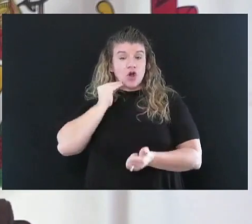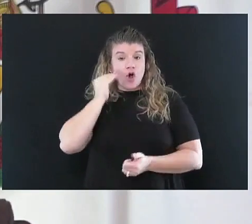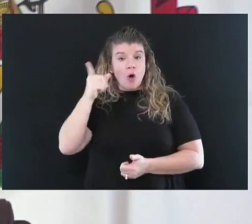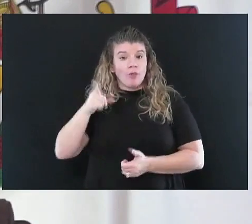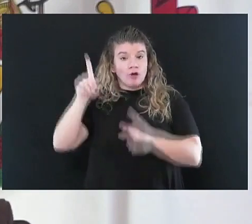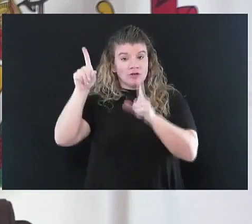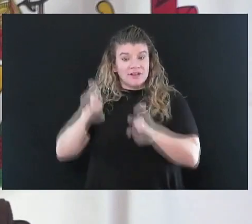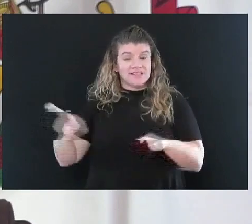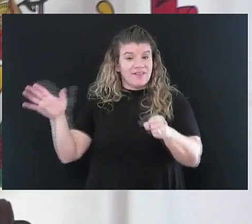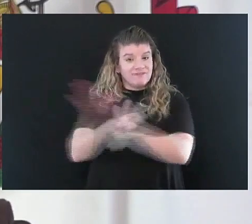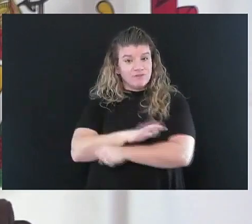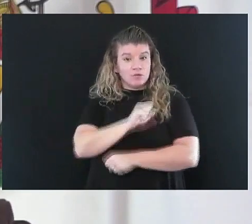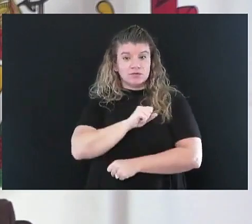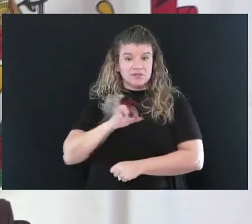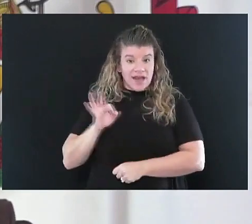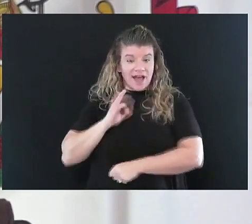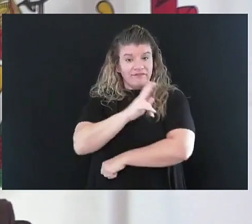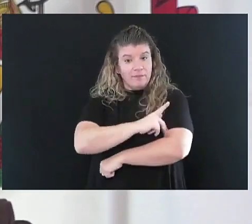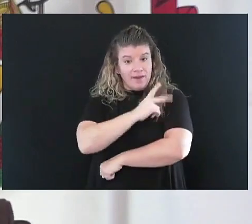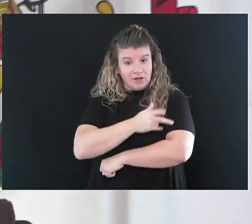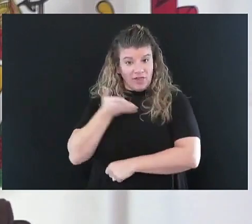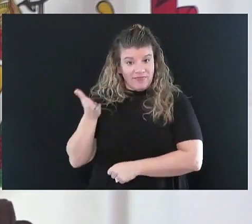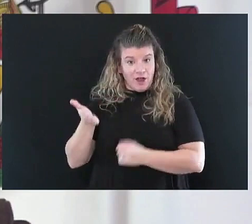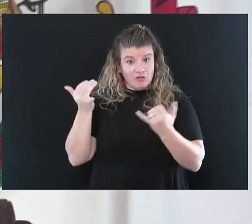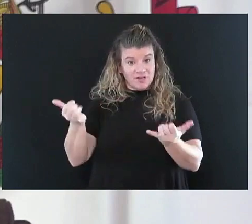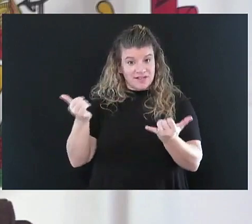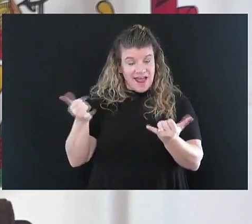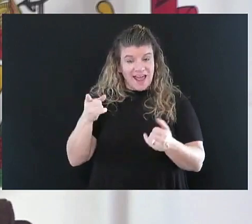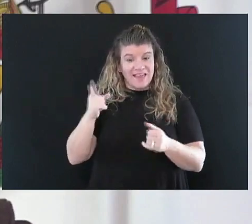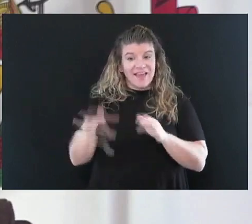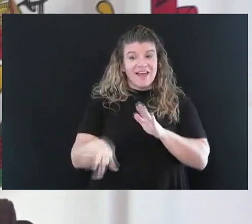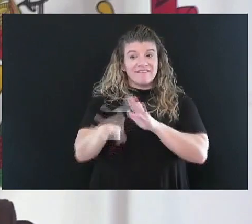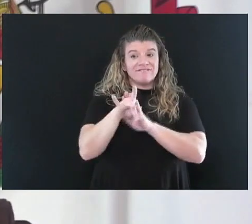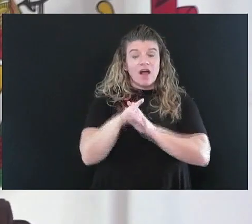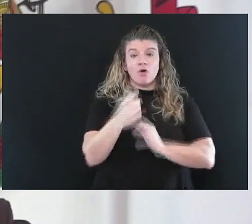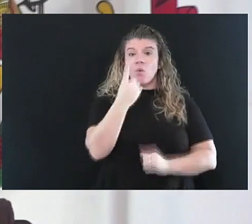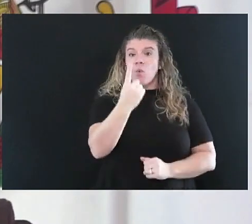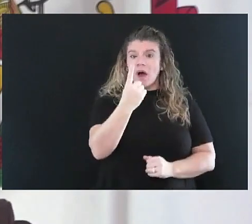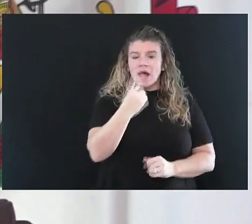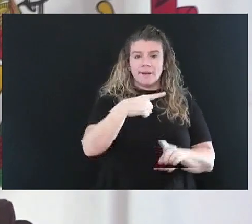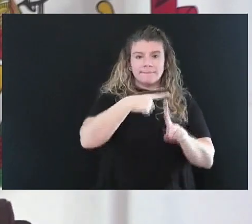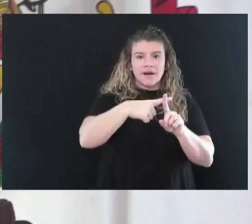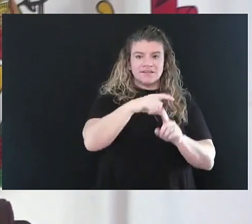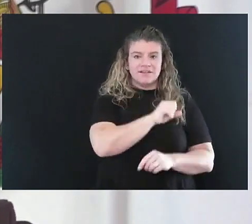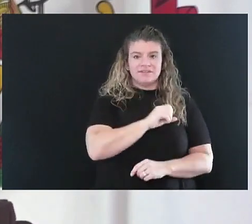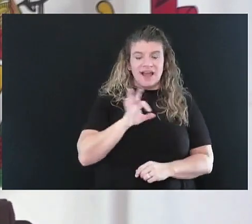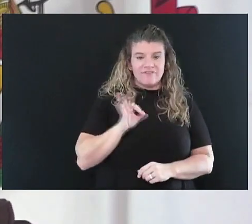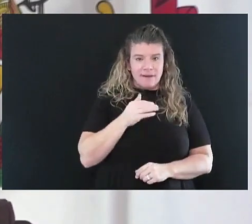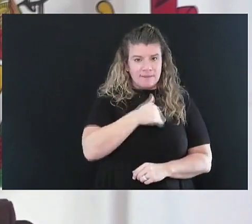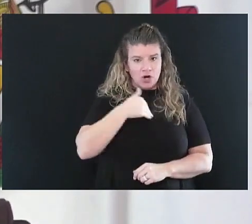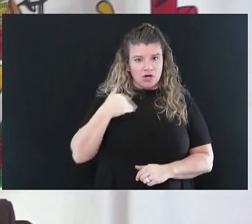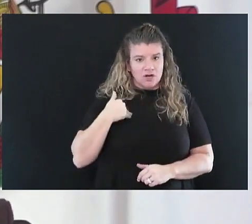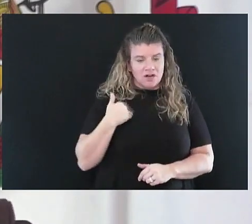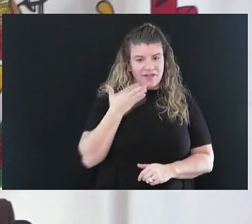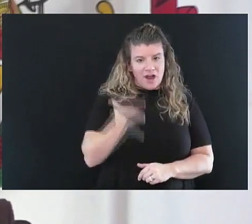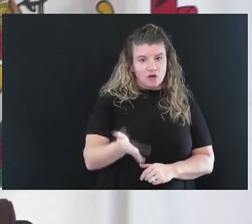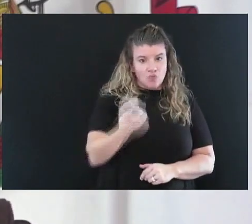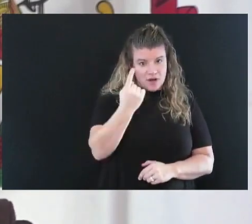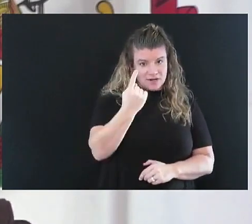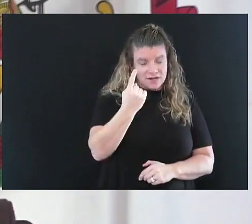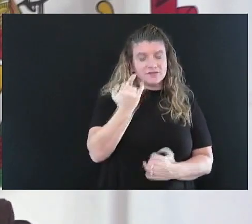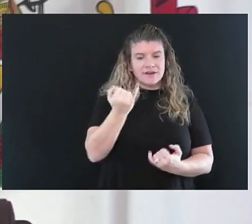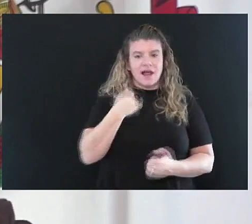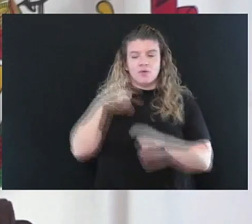place today. And after finding a positive staph case, a staph person, and so